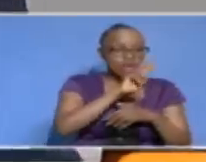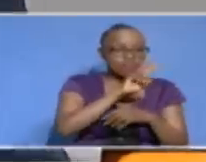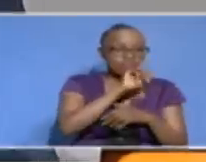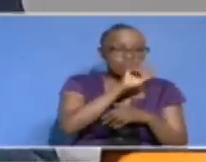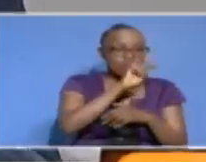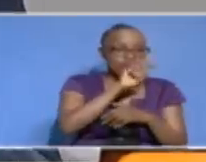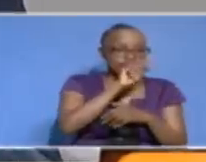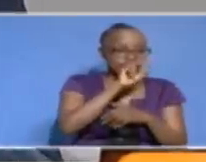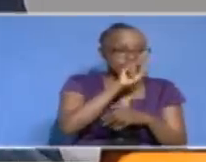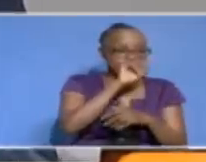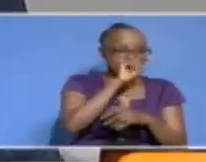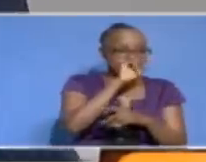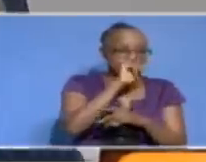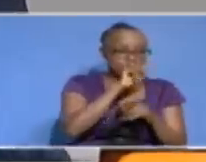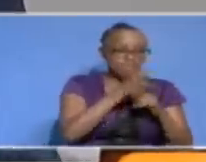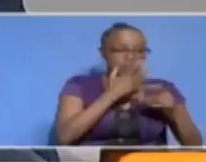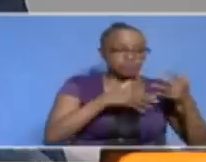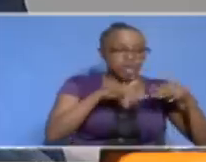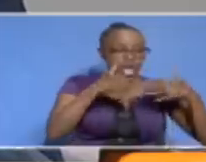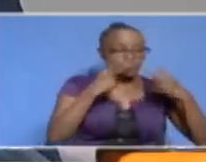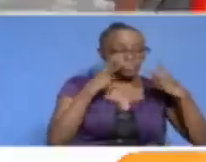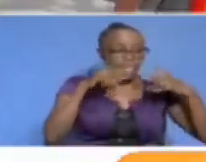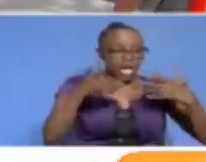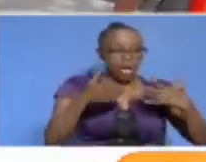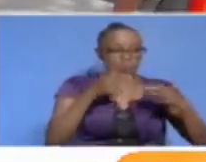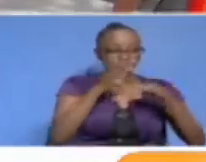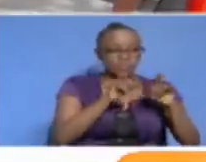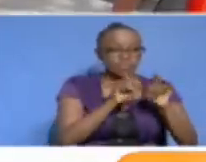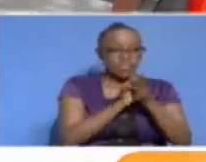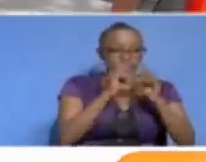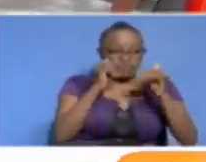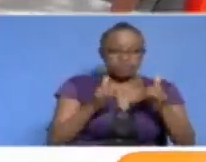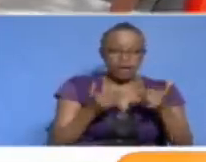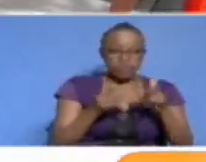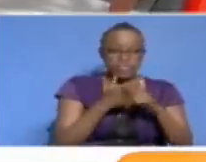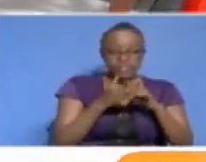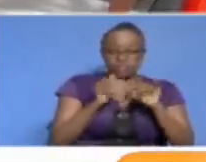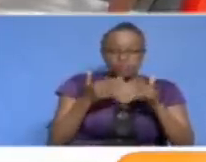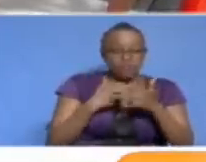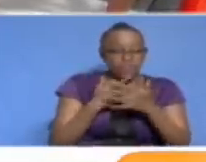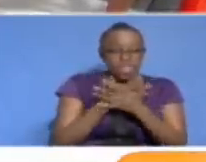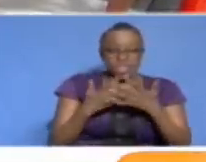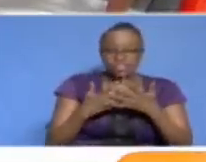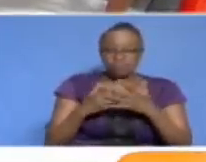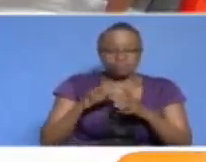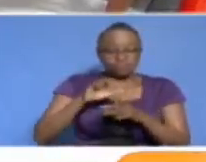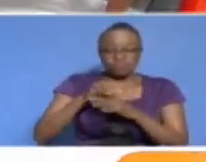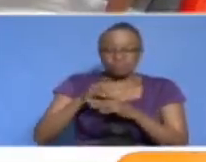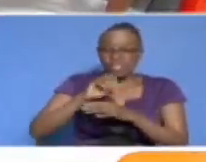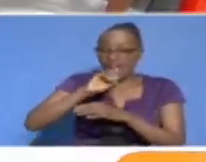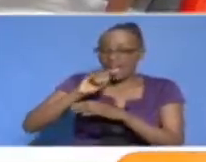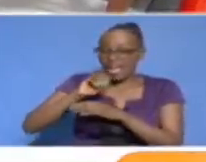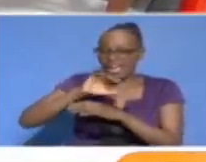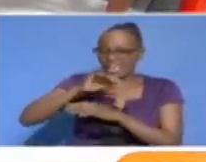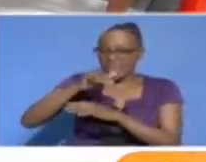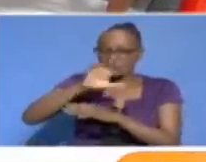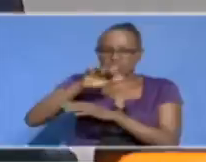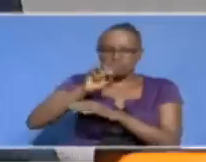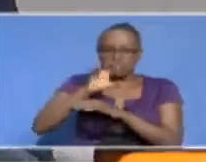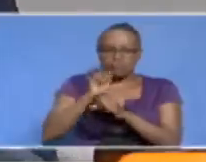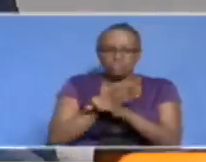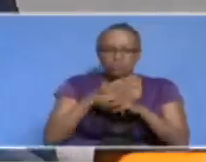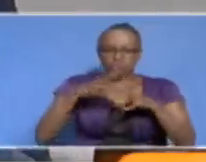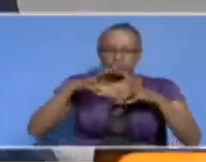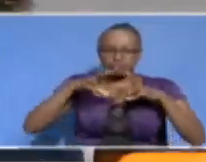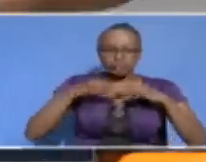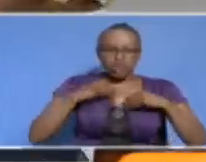we're going to engage them and see how we are and going to transform. And if new groups want to come, do they contact City, County Hall? How do they? You know, we cannot absorb all the youth